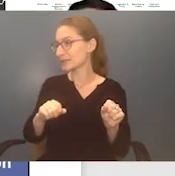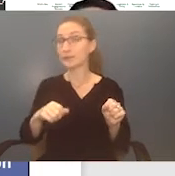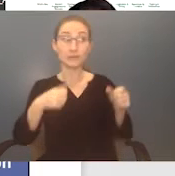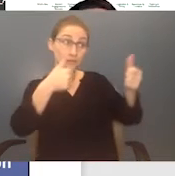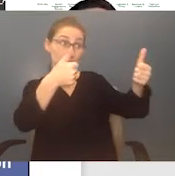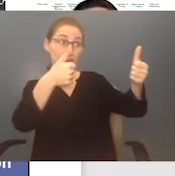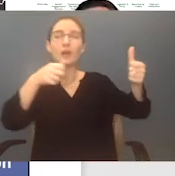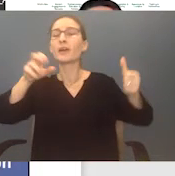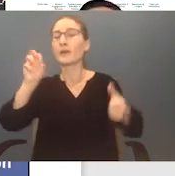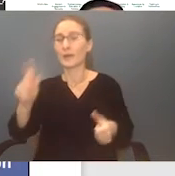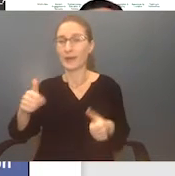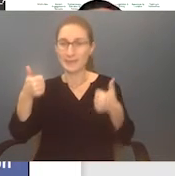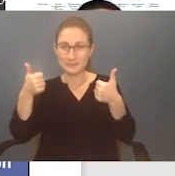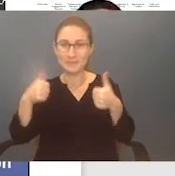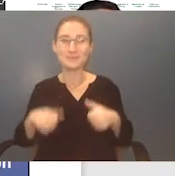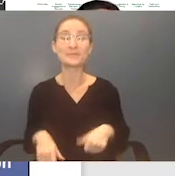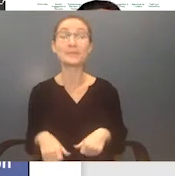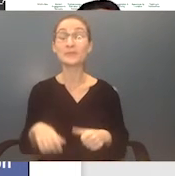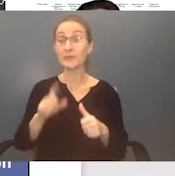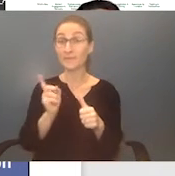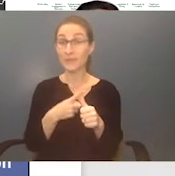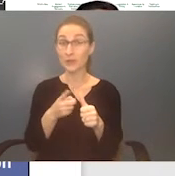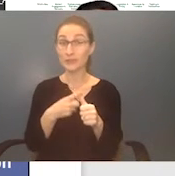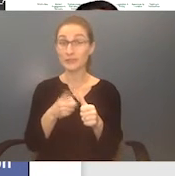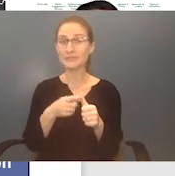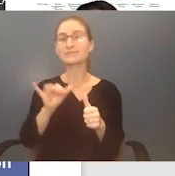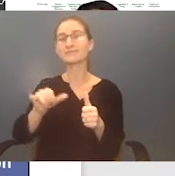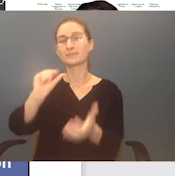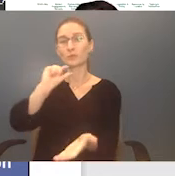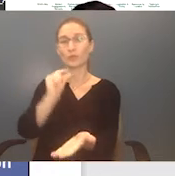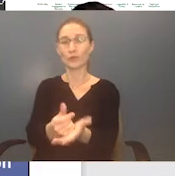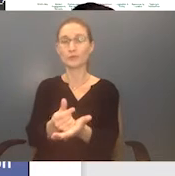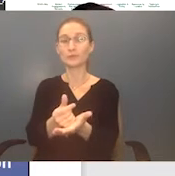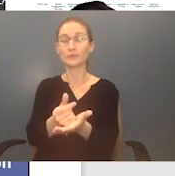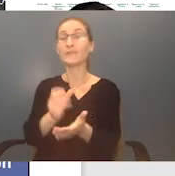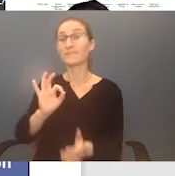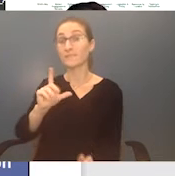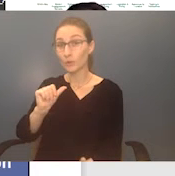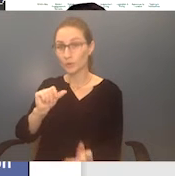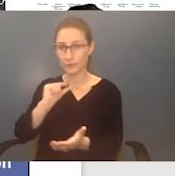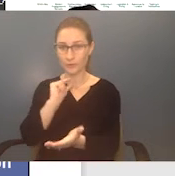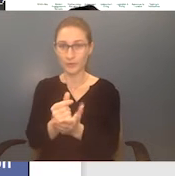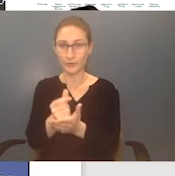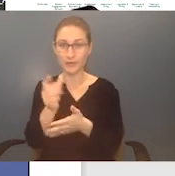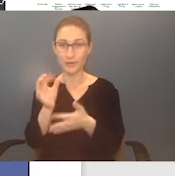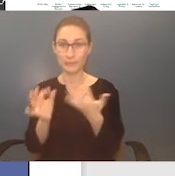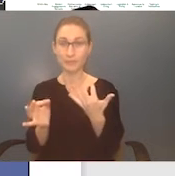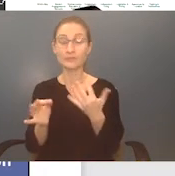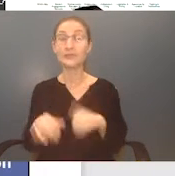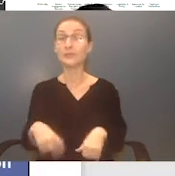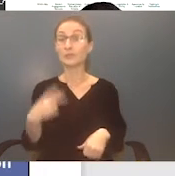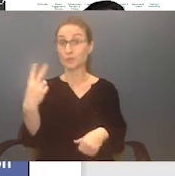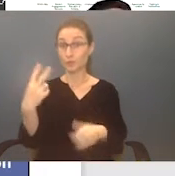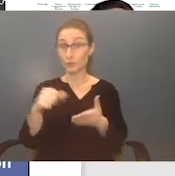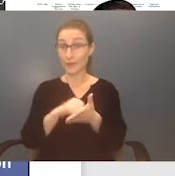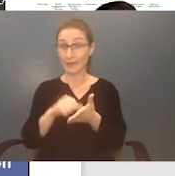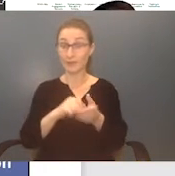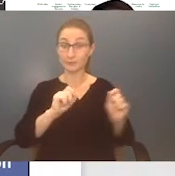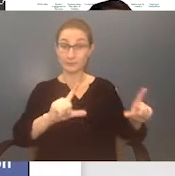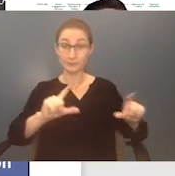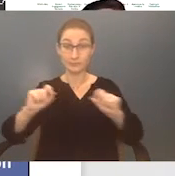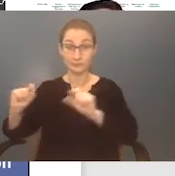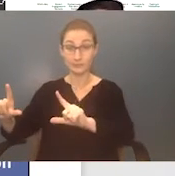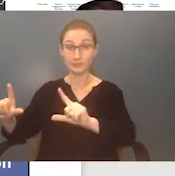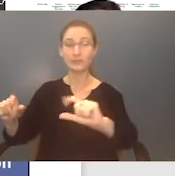24 graduate? Okay. Cool. So this first one is the Florida graduation options. On the first page, it's a 2-pager. You can